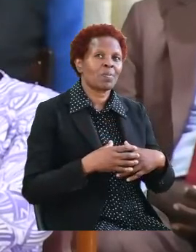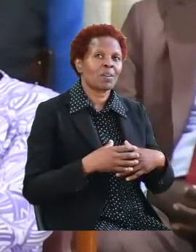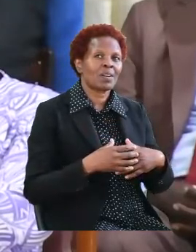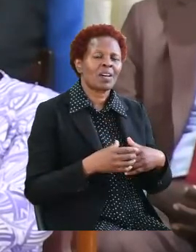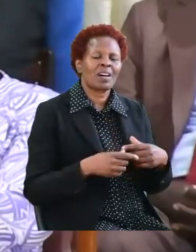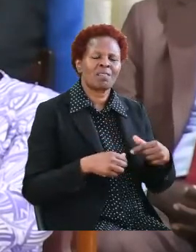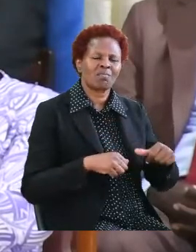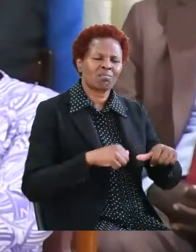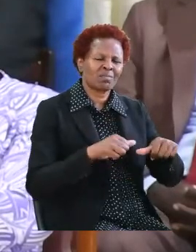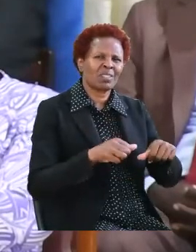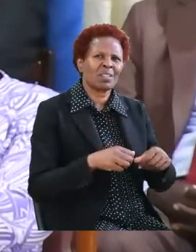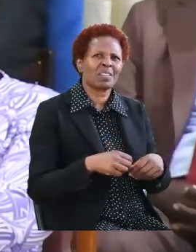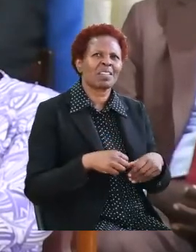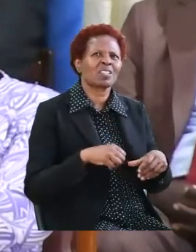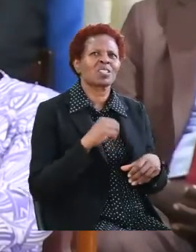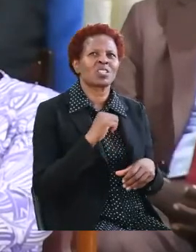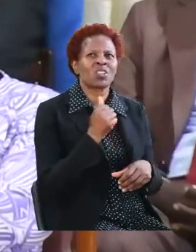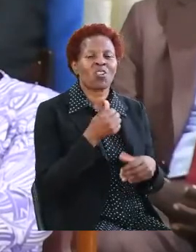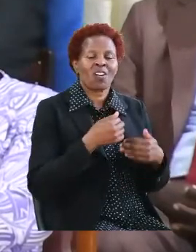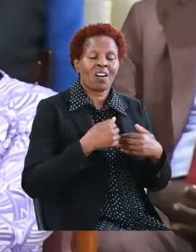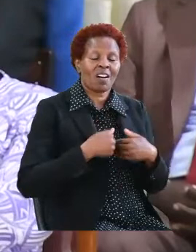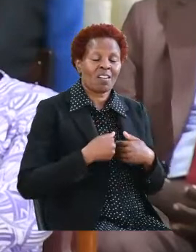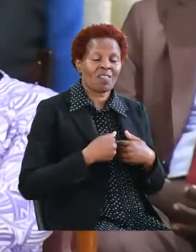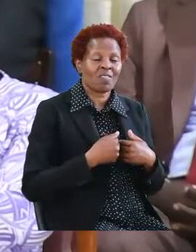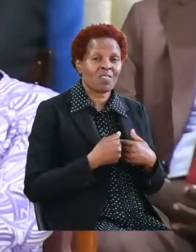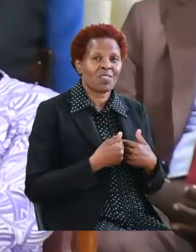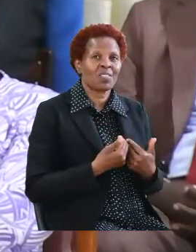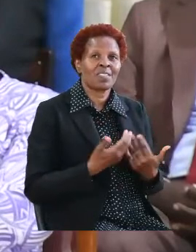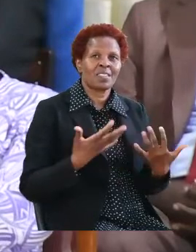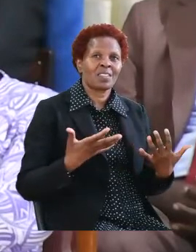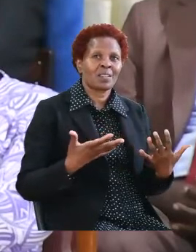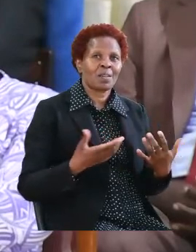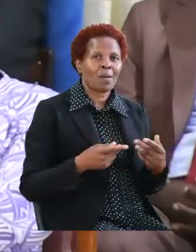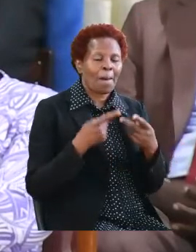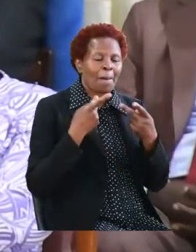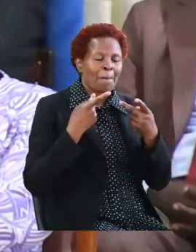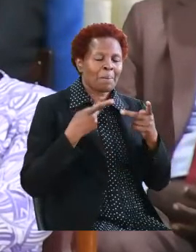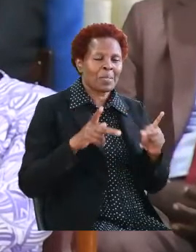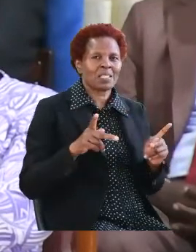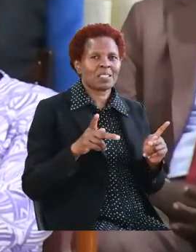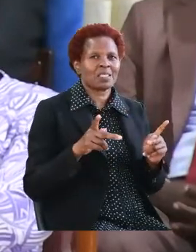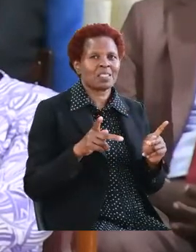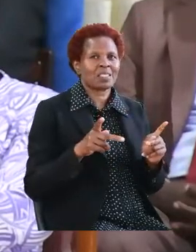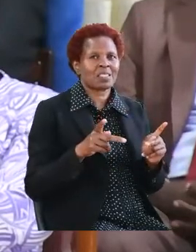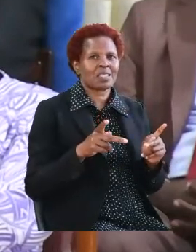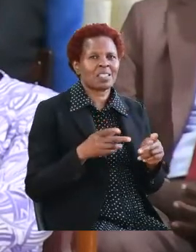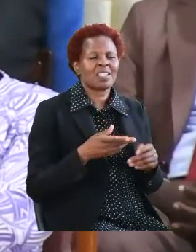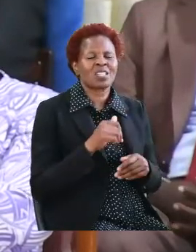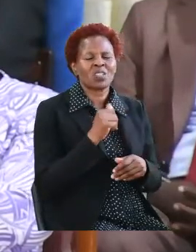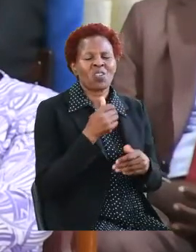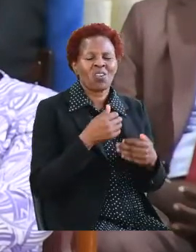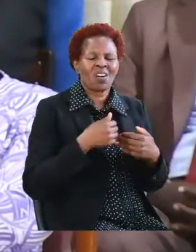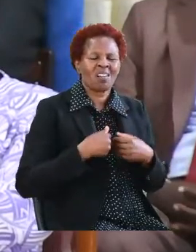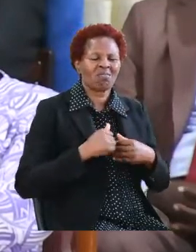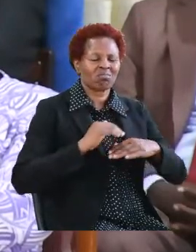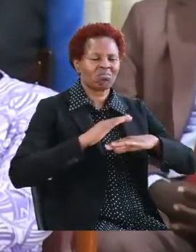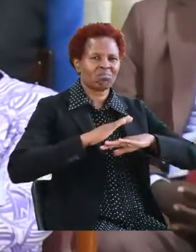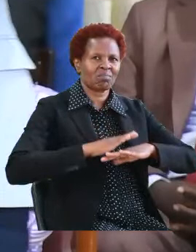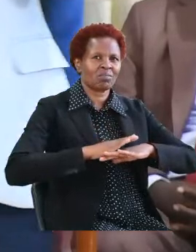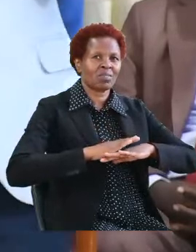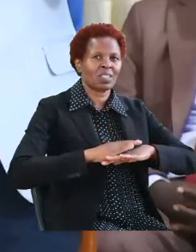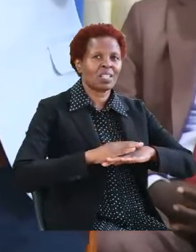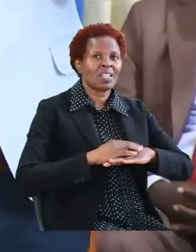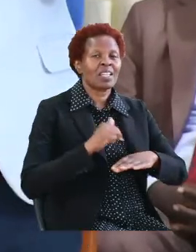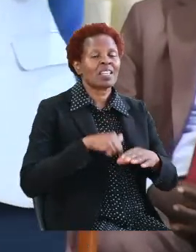point of lacking even the most basic things. That is peace. And they did not get satisfaction in the